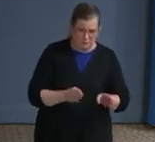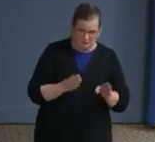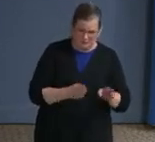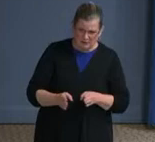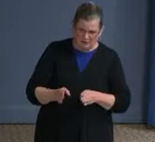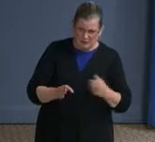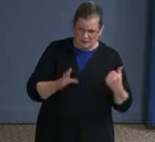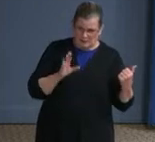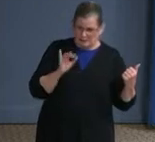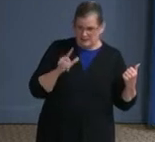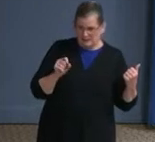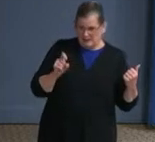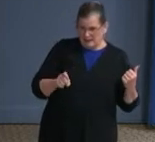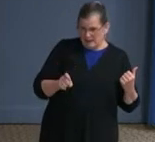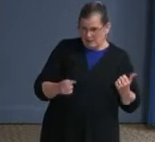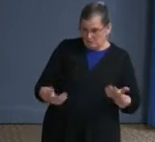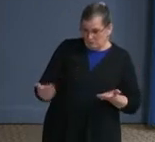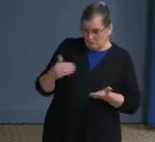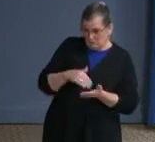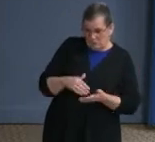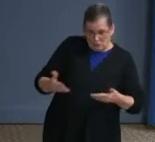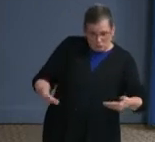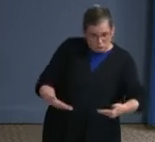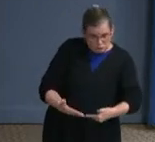to be reintroduced